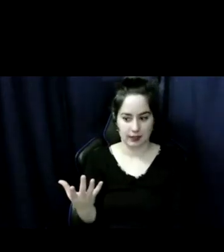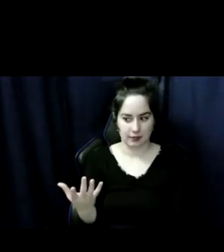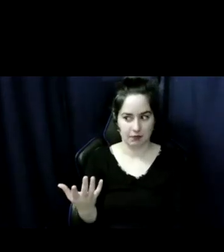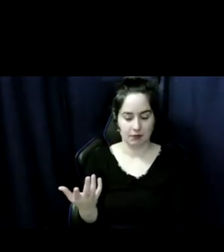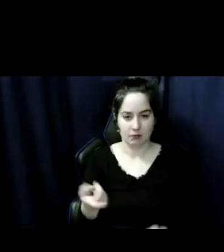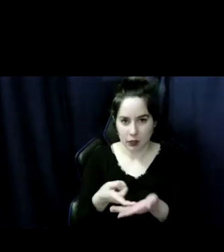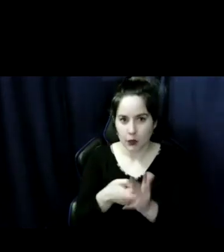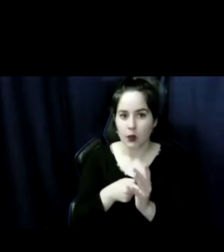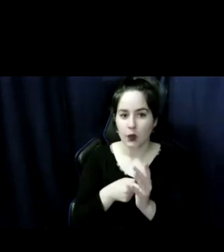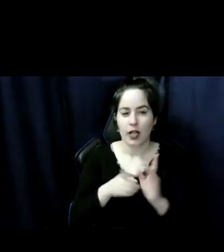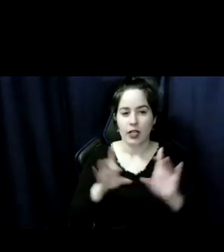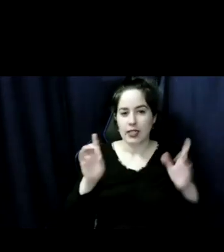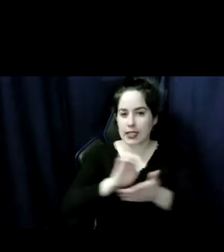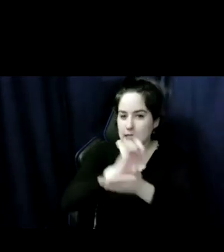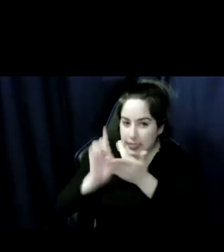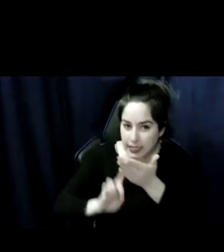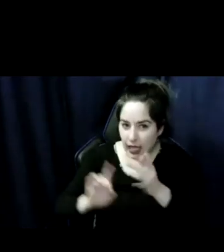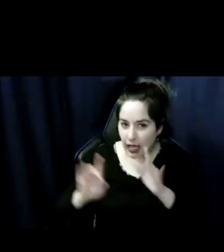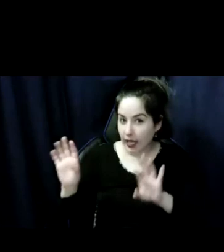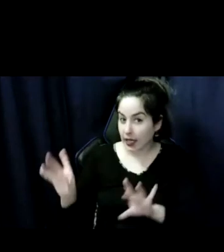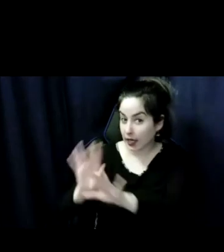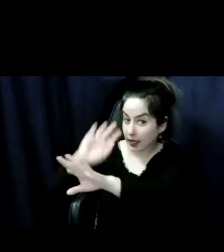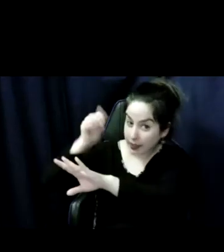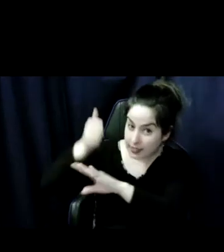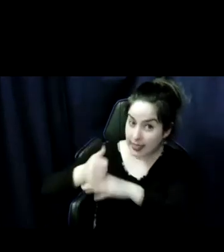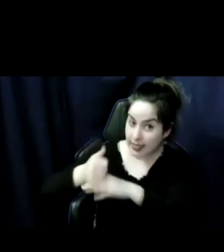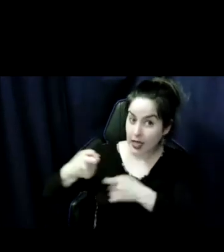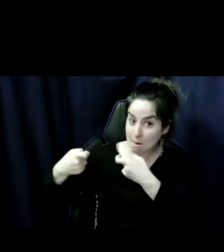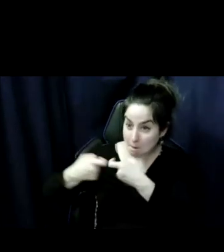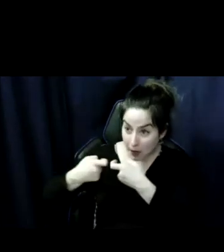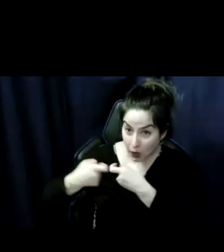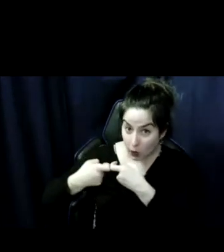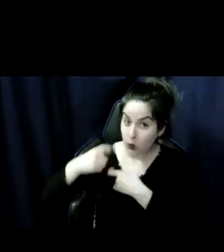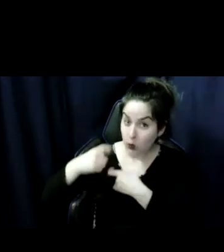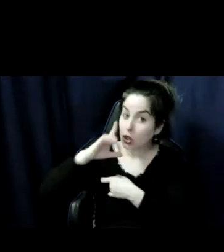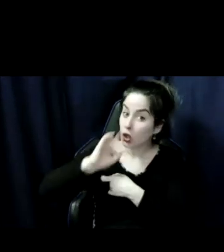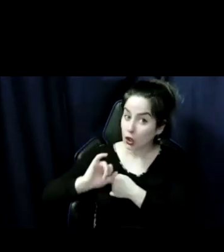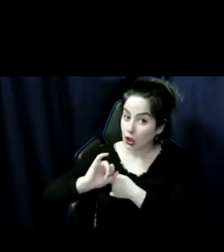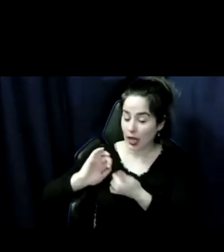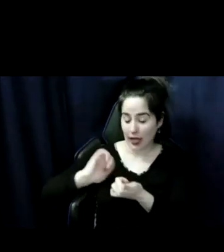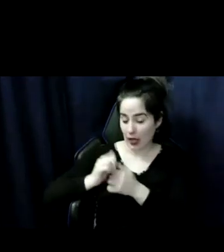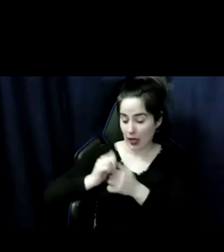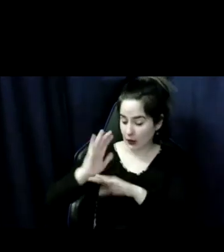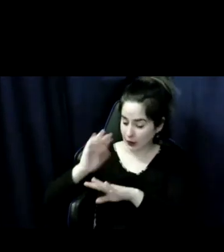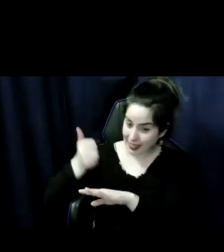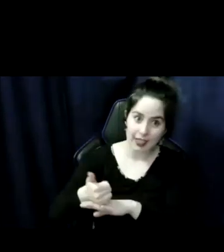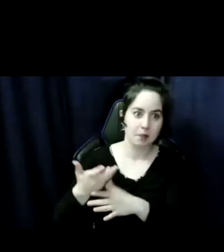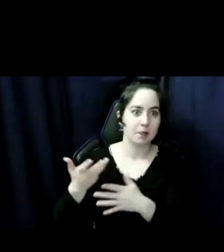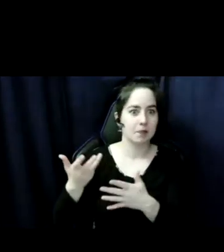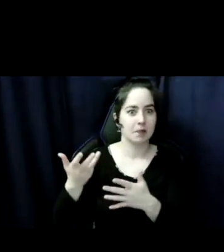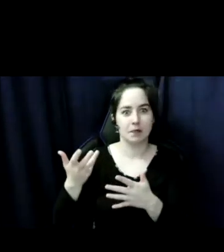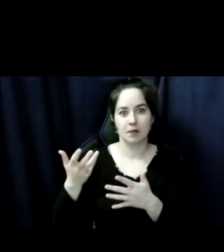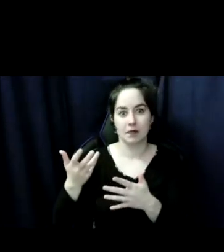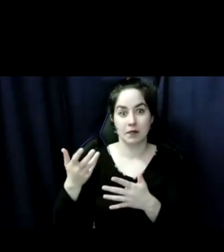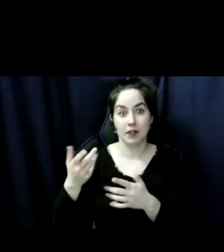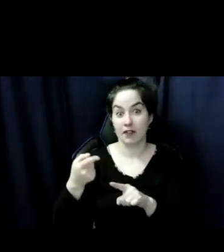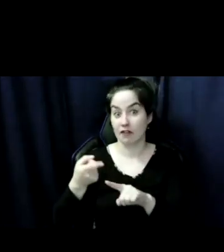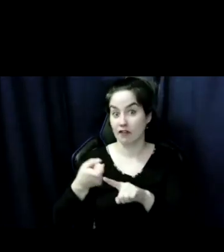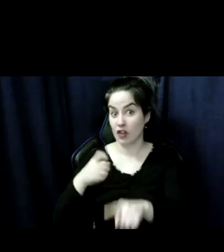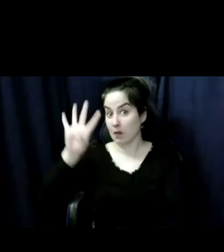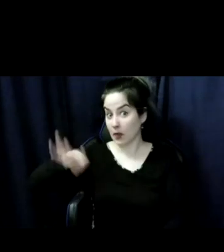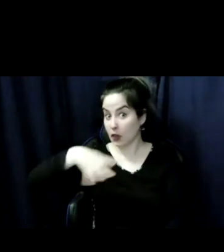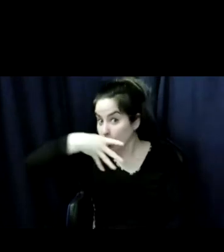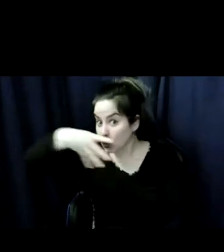your design, and you'd have to really be thinking about electricity. You may need to drop it down from the grid. You may need to get in touch with that